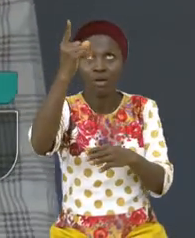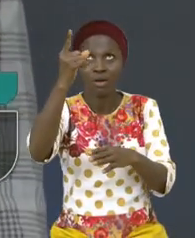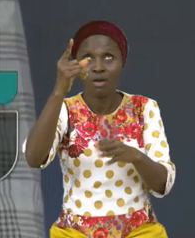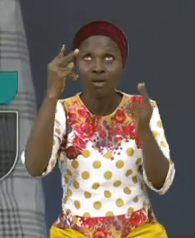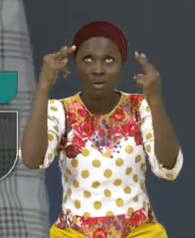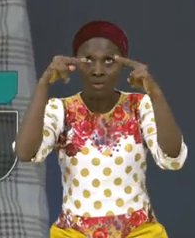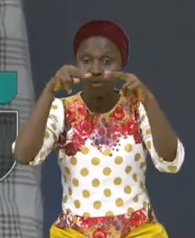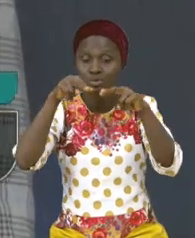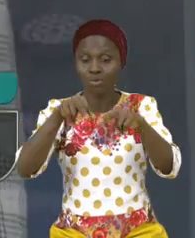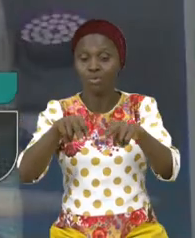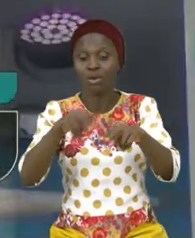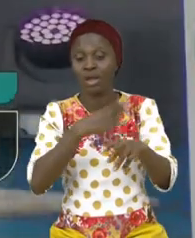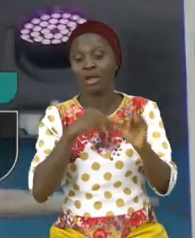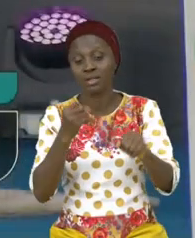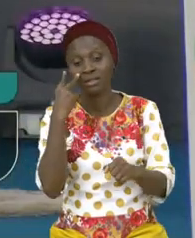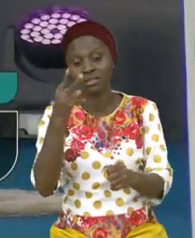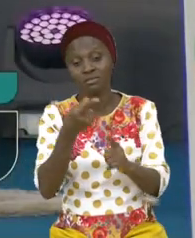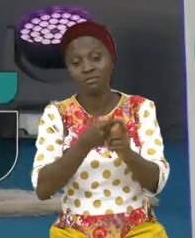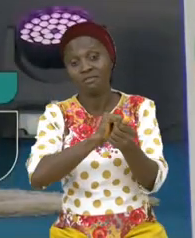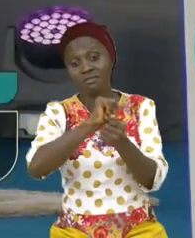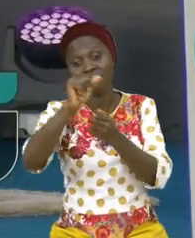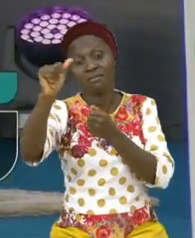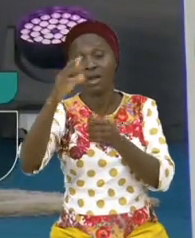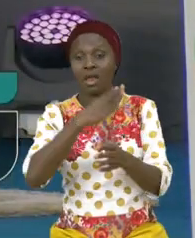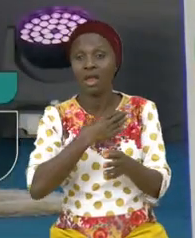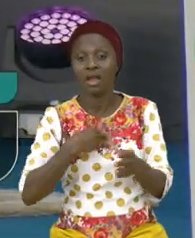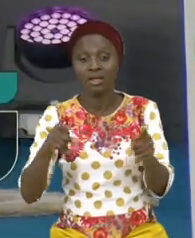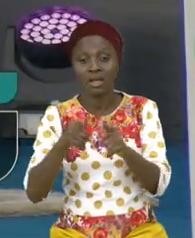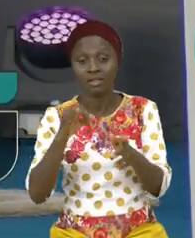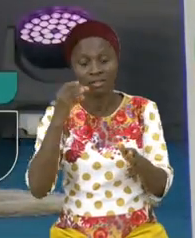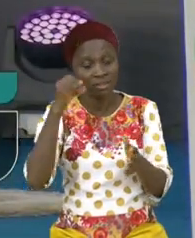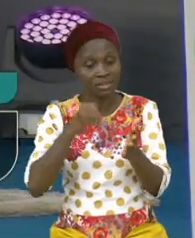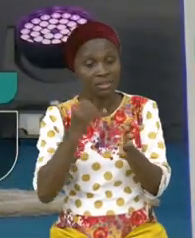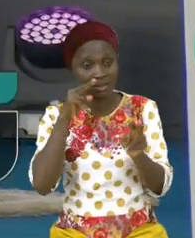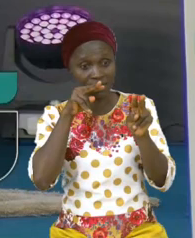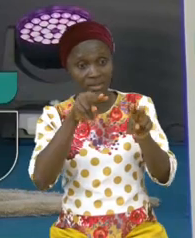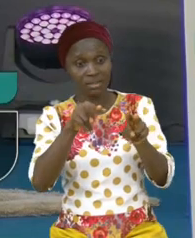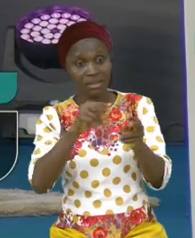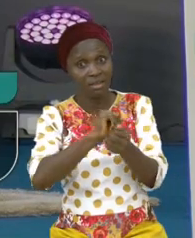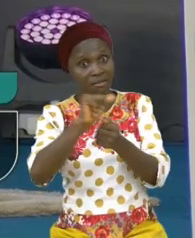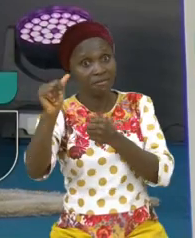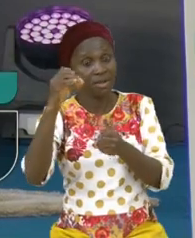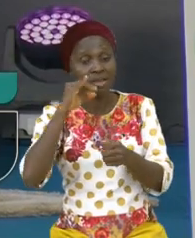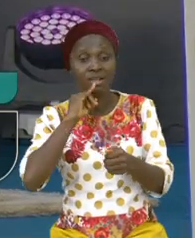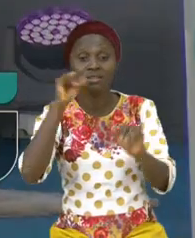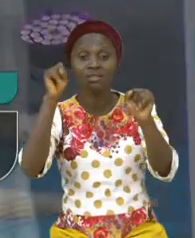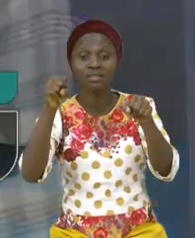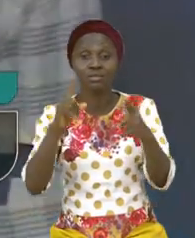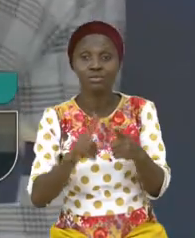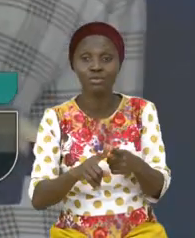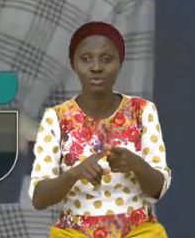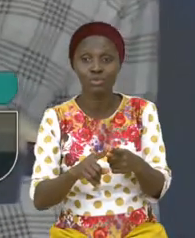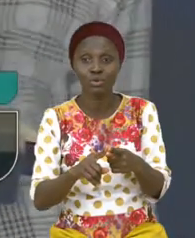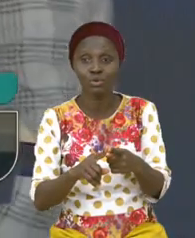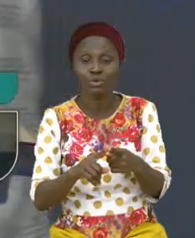and can see very far. As he sees very far, he's able to just